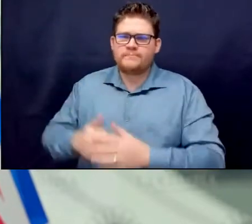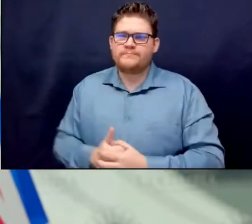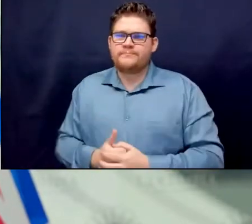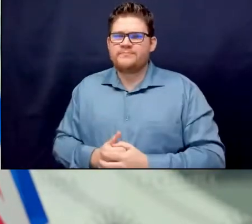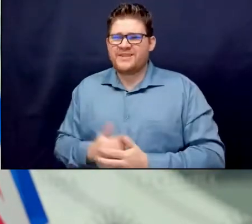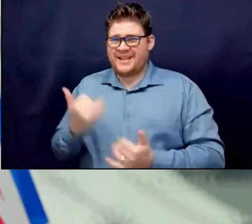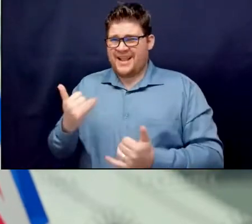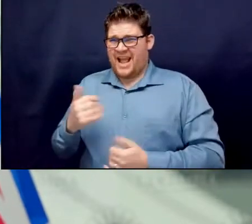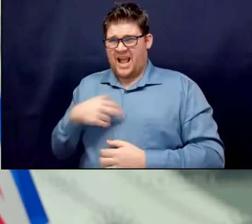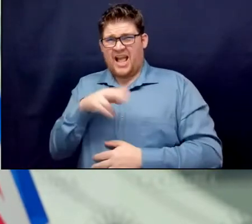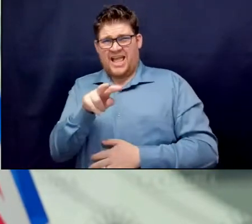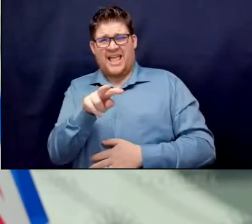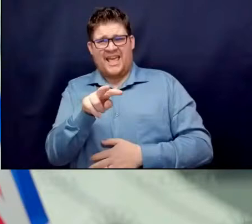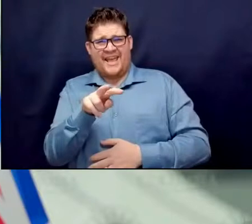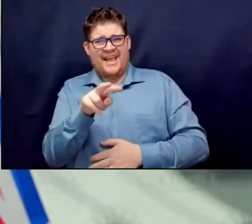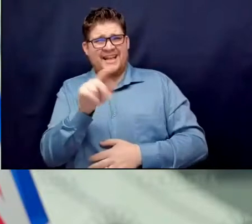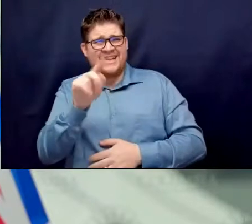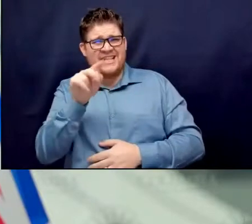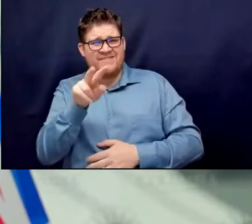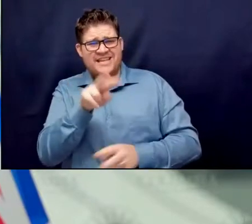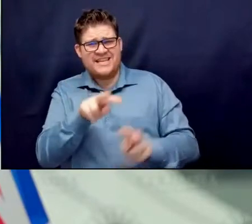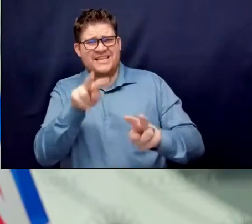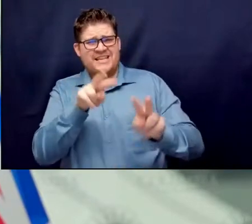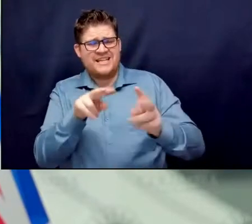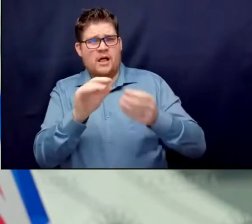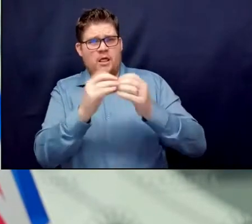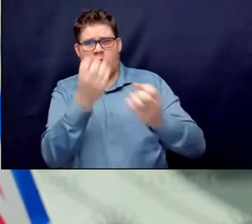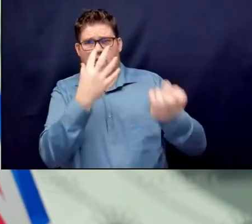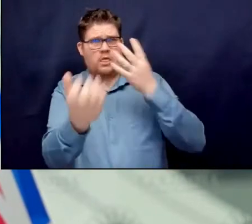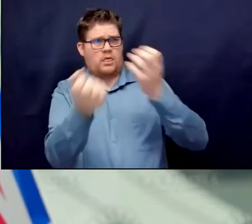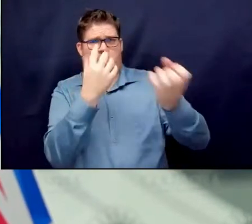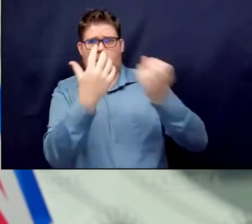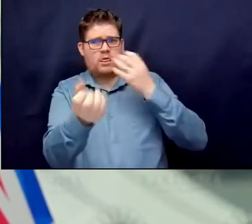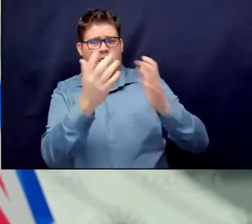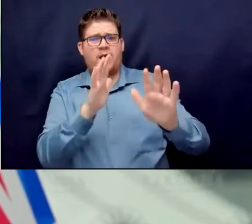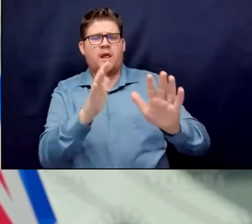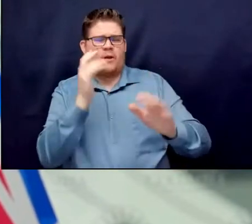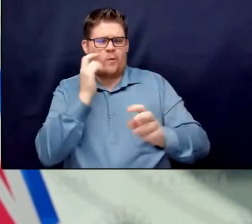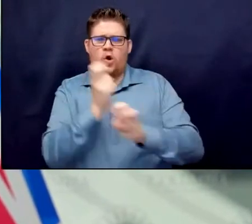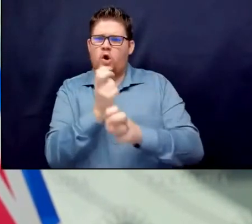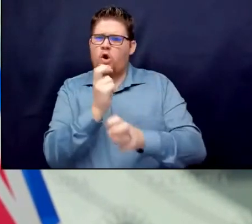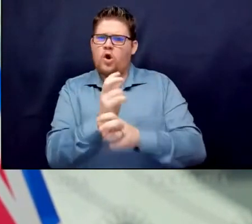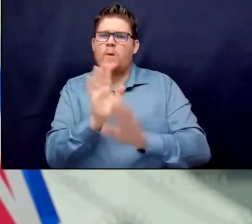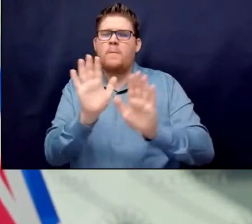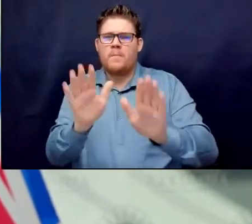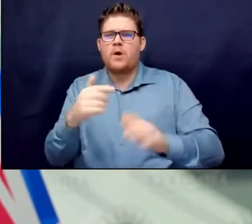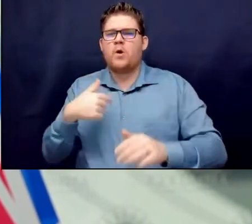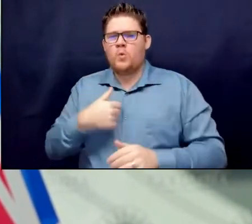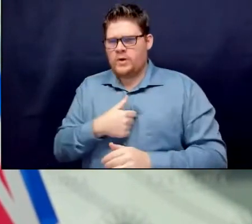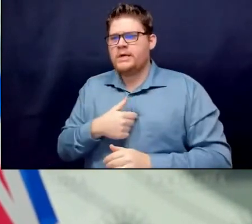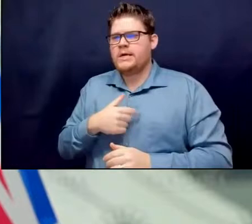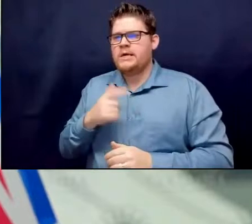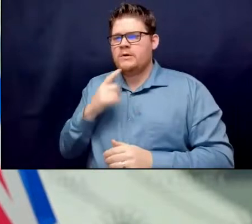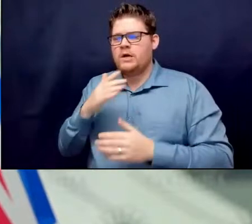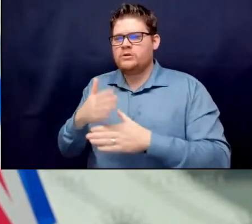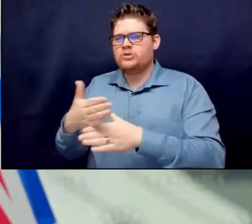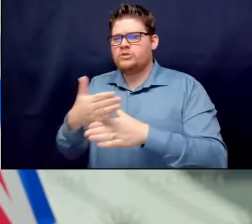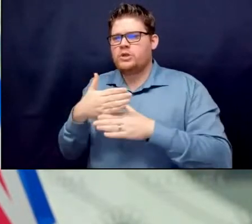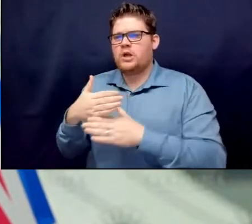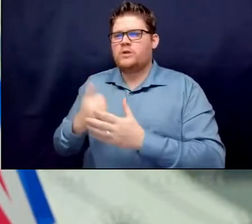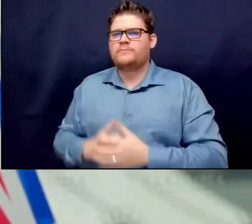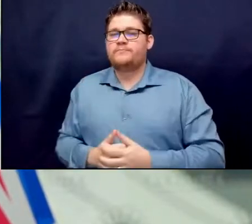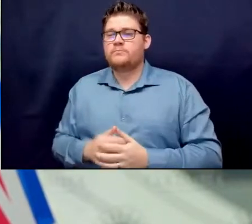on television, to see or to spend time with the information that's provided. So that will be available